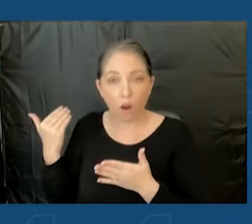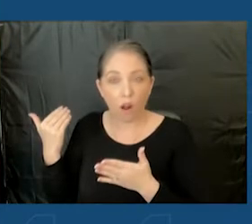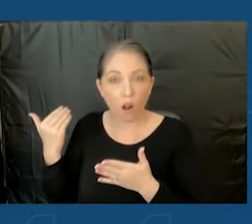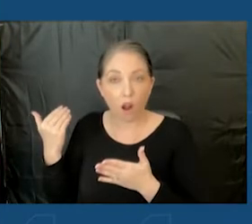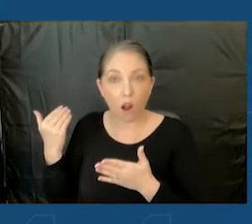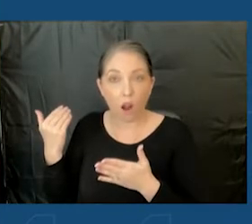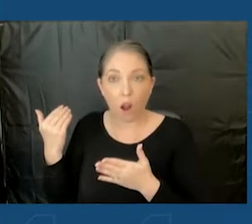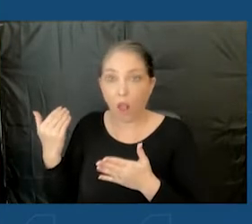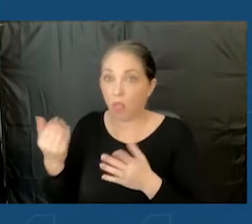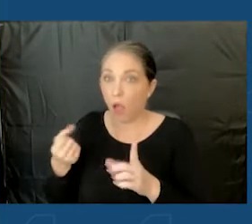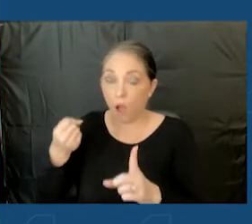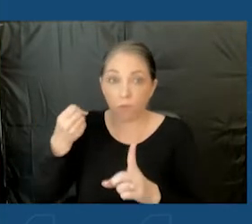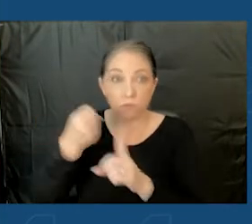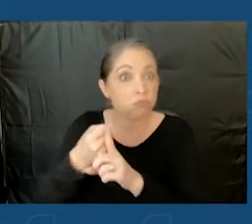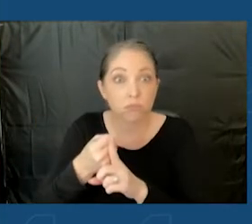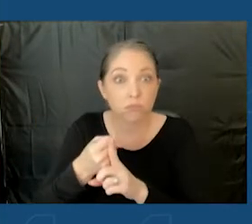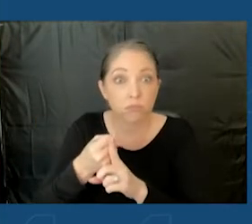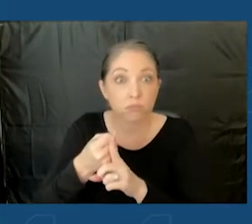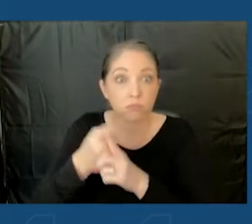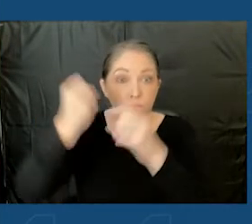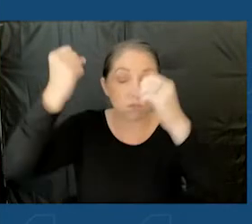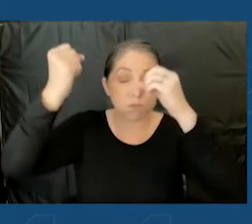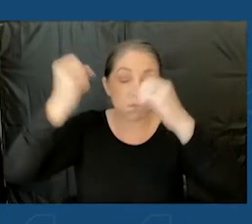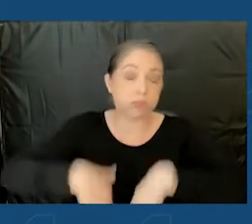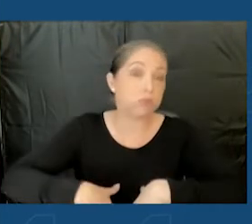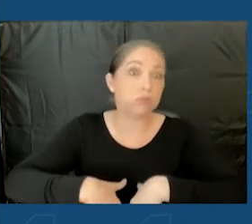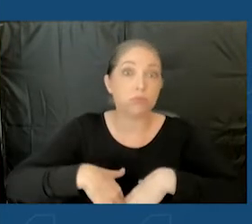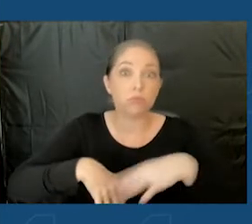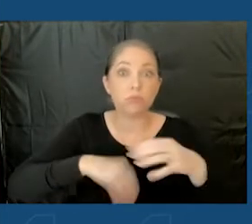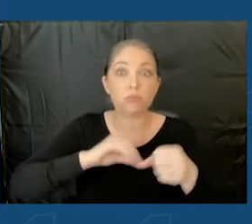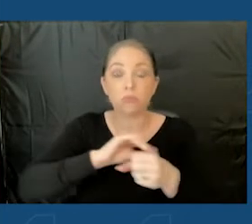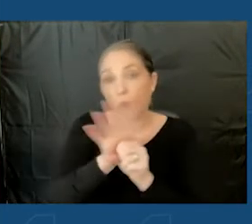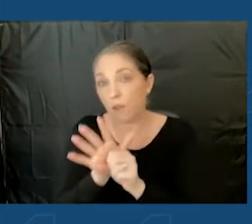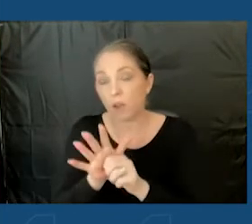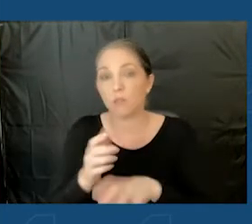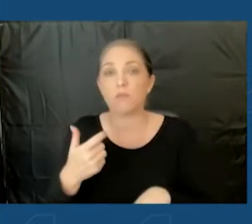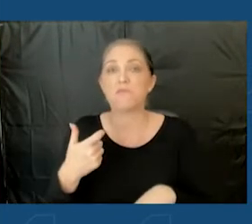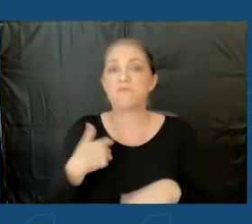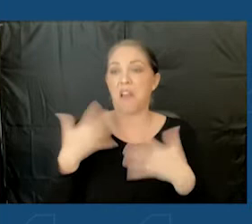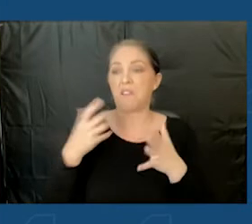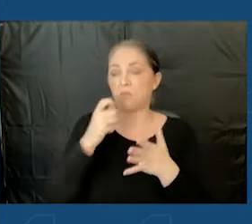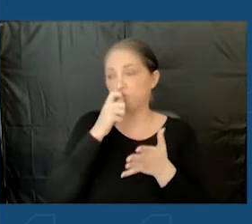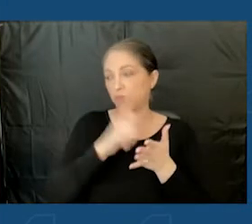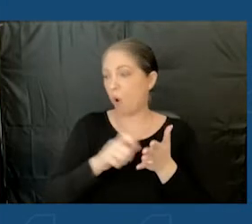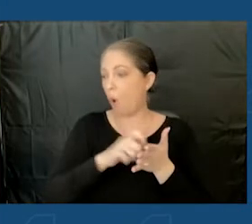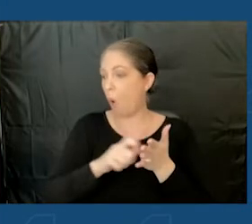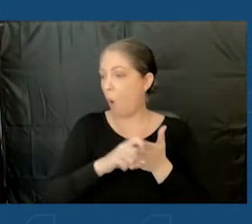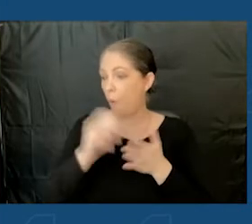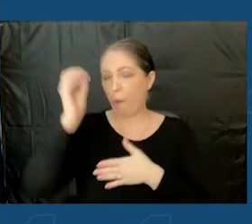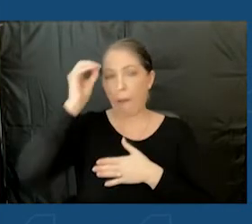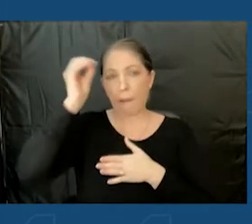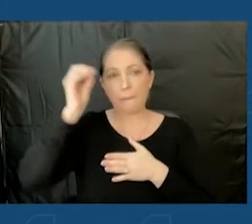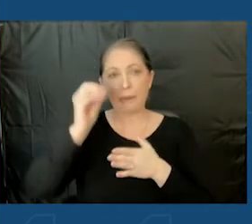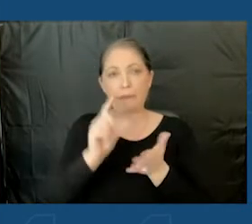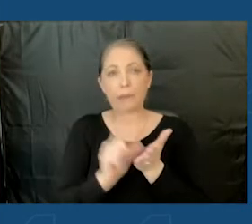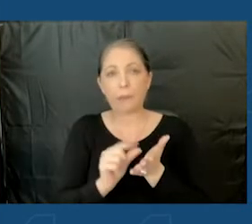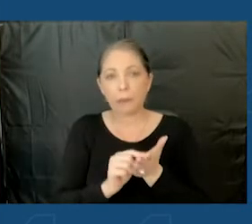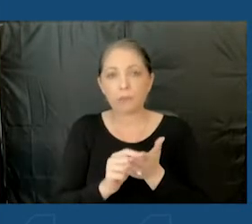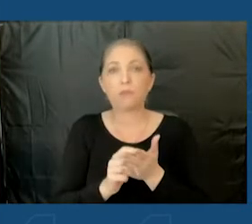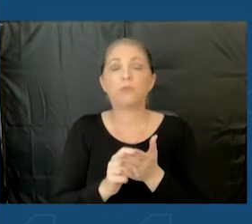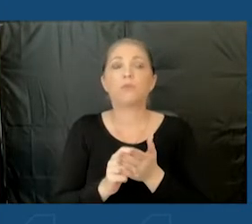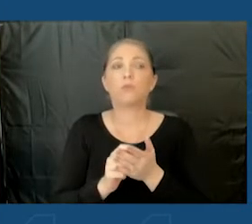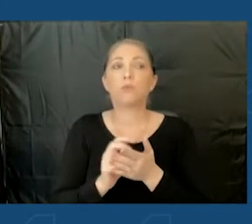sudden, the sky fell in. And I wrote an op-ed literally 2 weeks after the pandemic and spoke